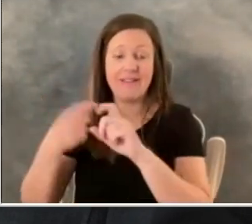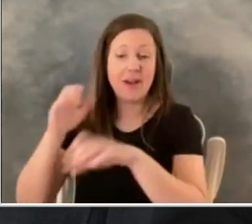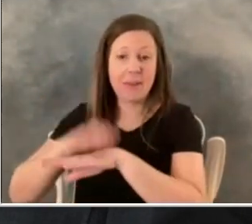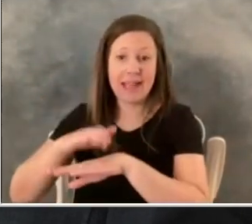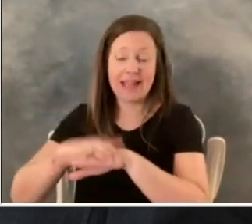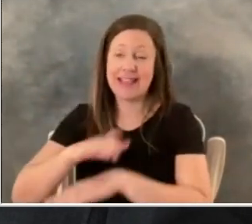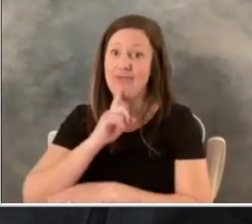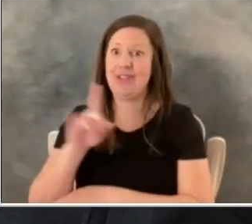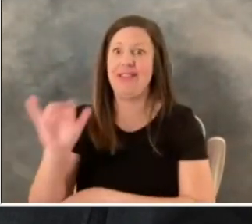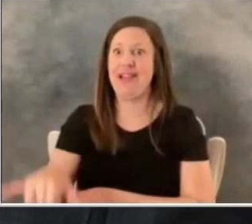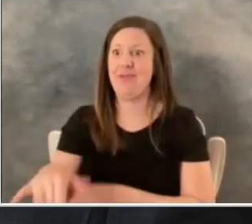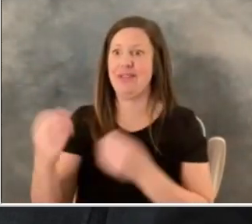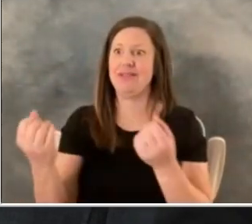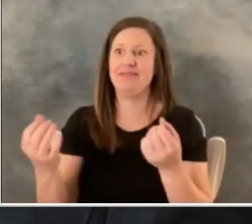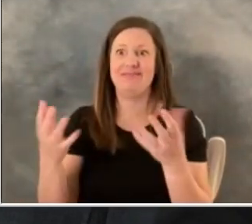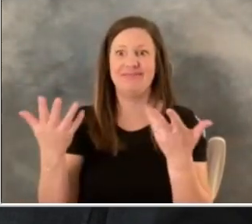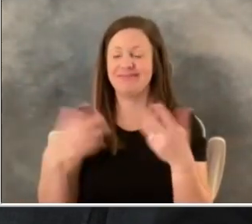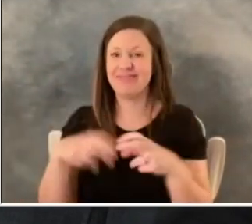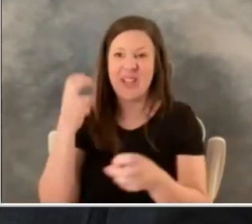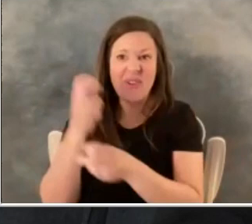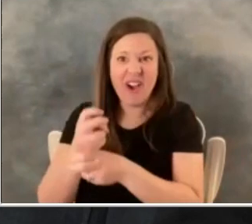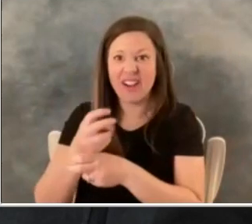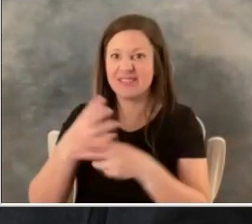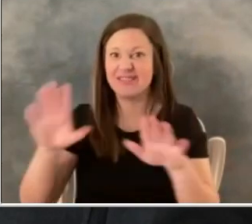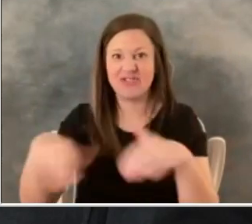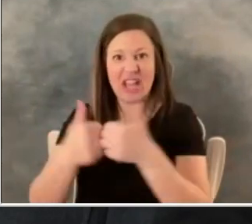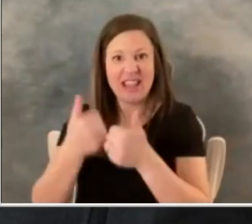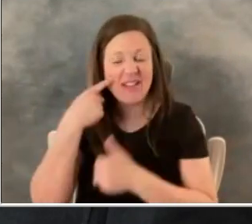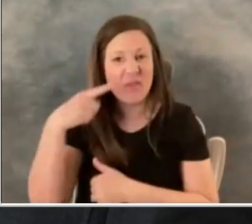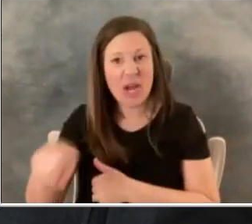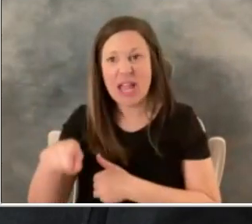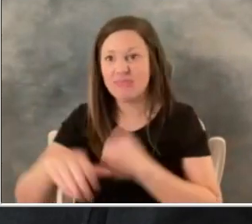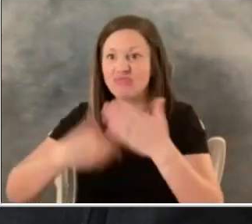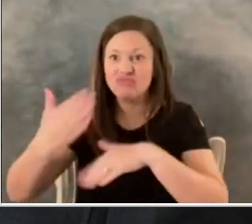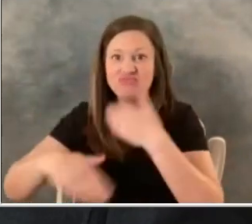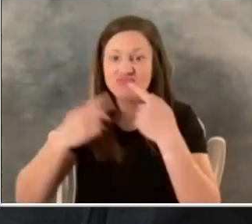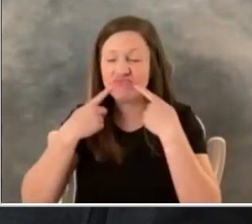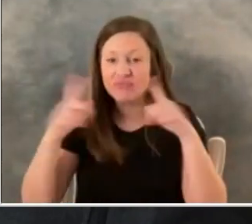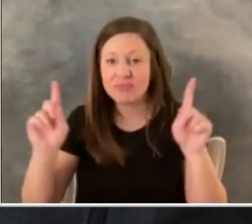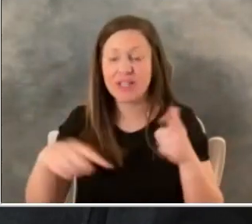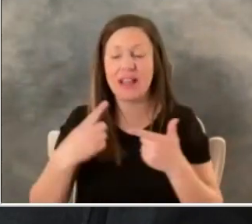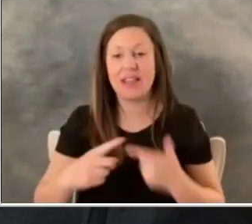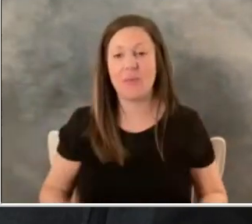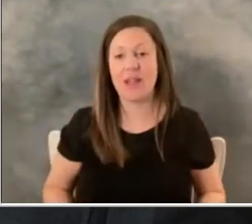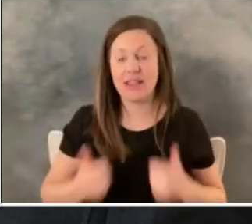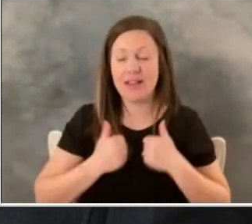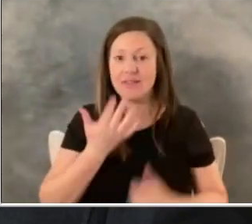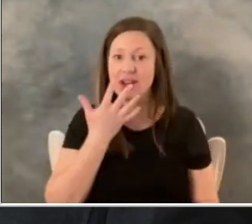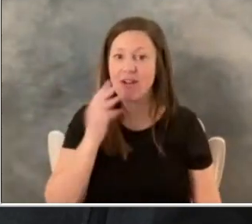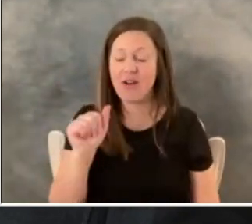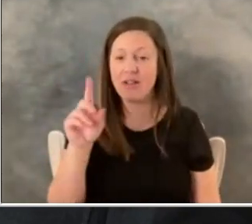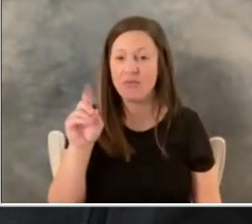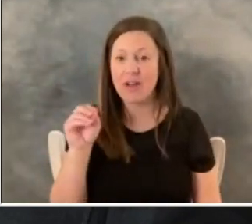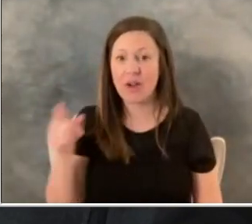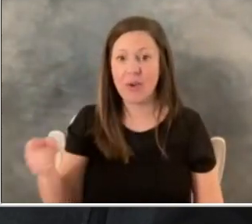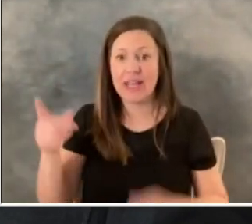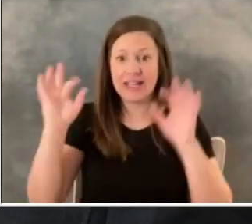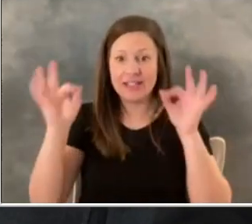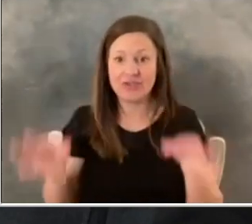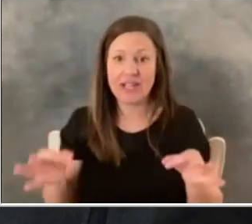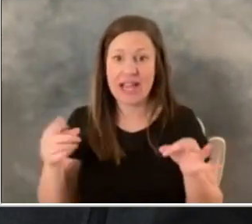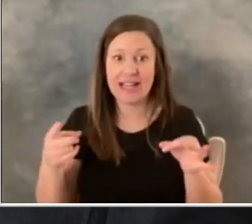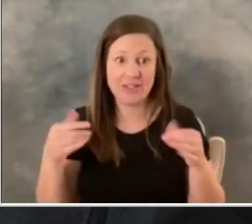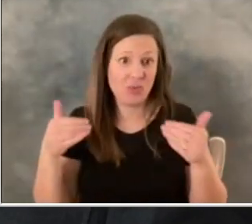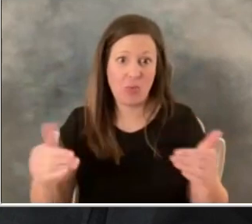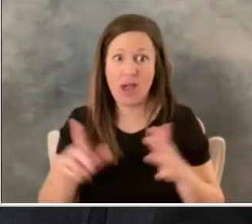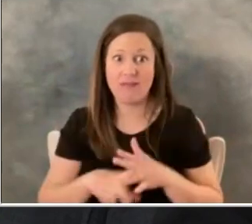get there. And when we lived in Colorado, he just decided to take up running,